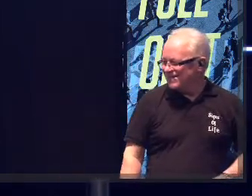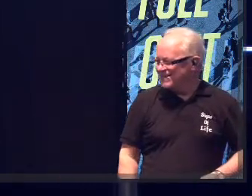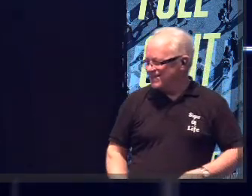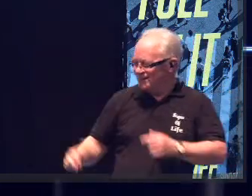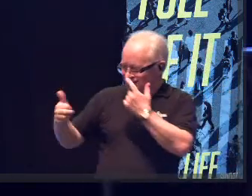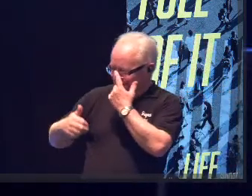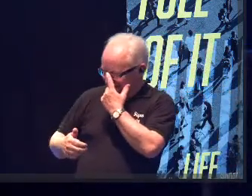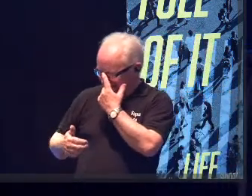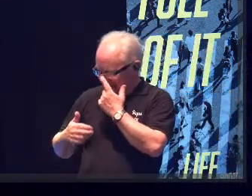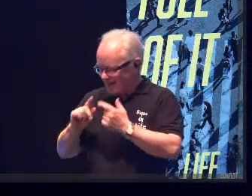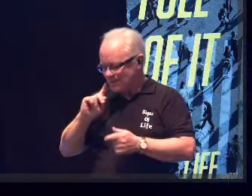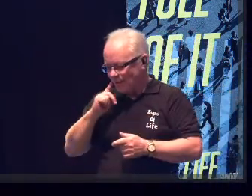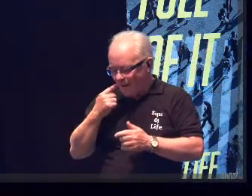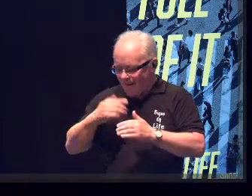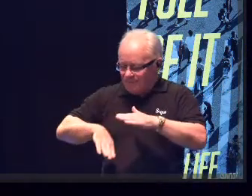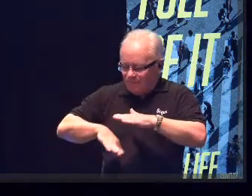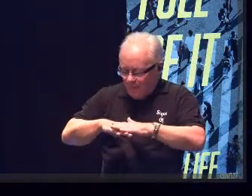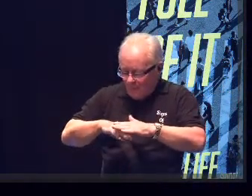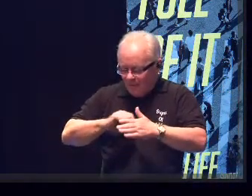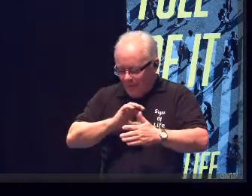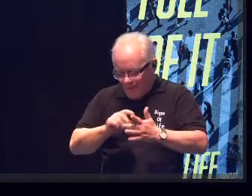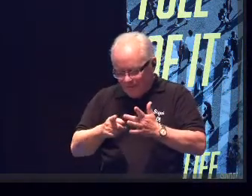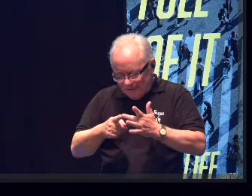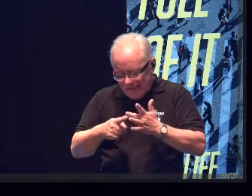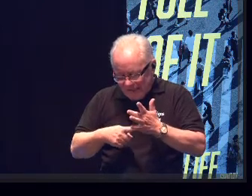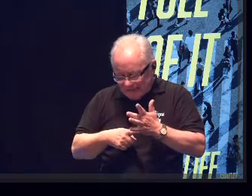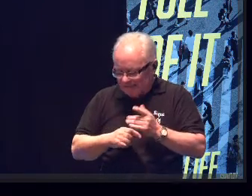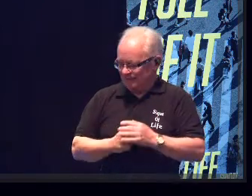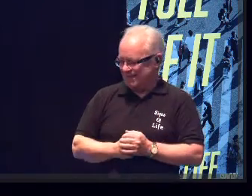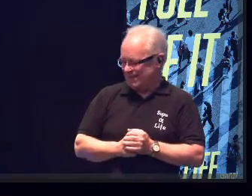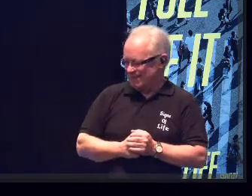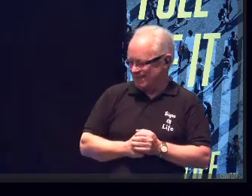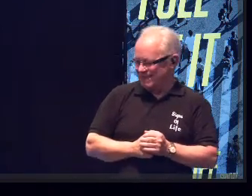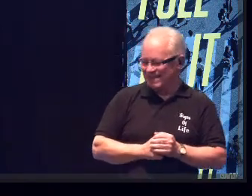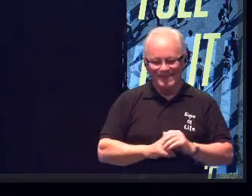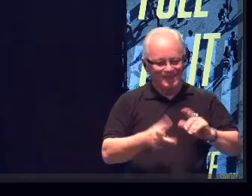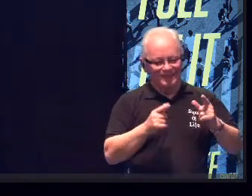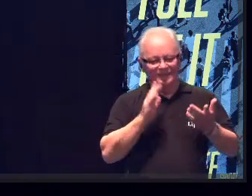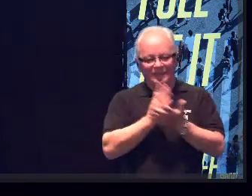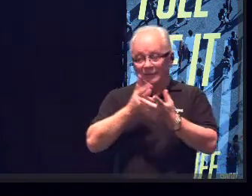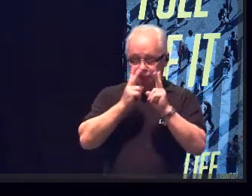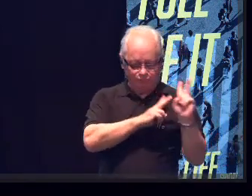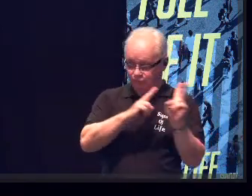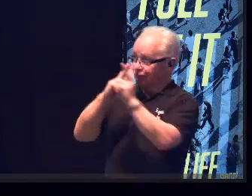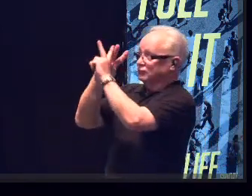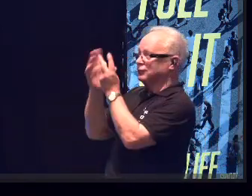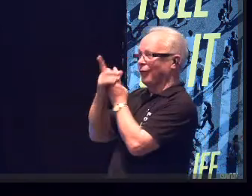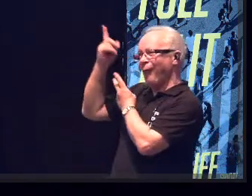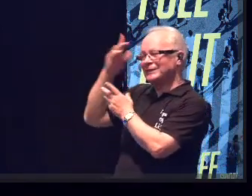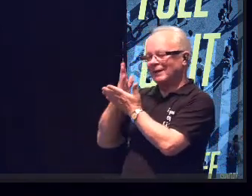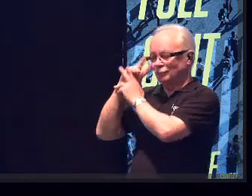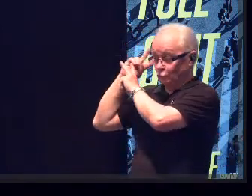You're full of it. And then let's turn, let's re-sanctify ourselves. And turn to the